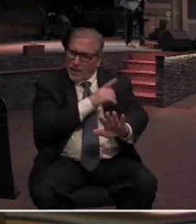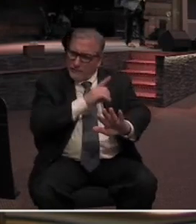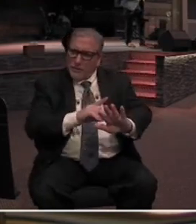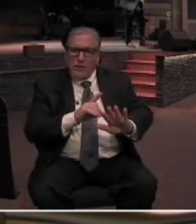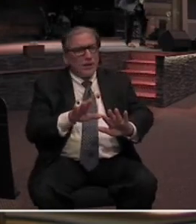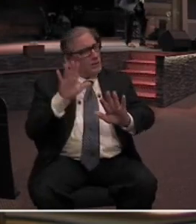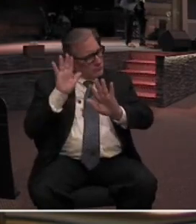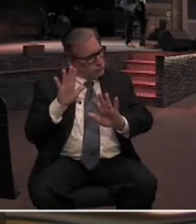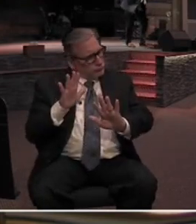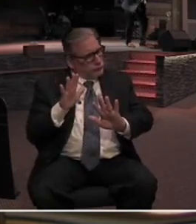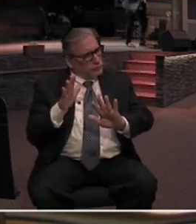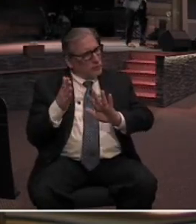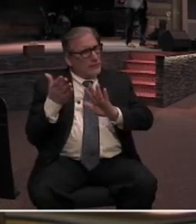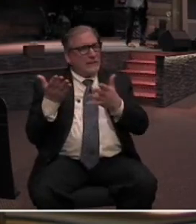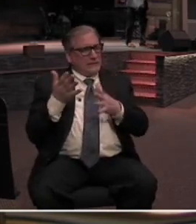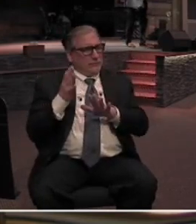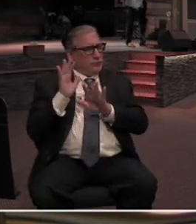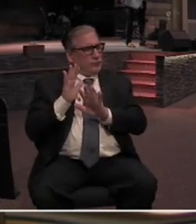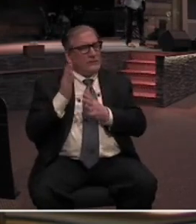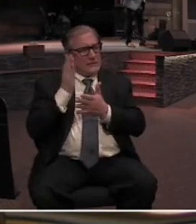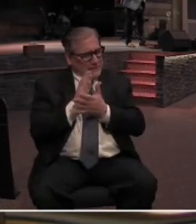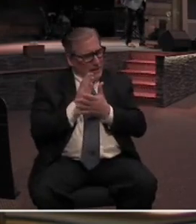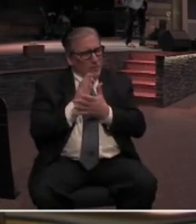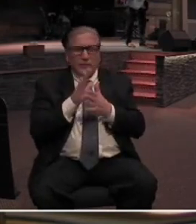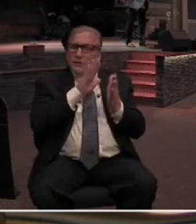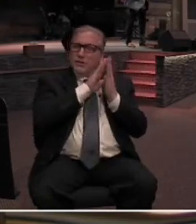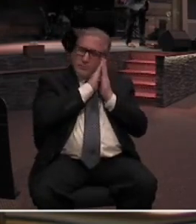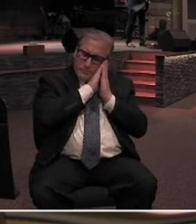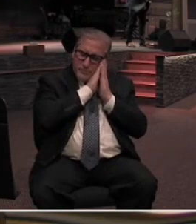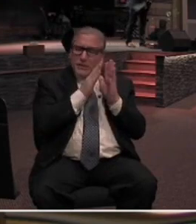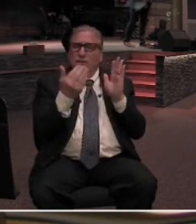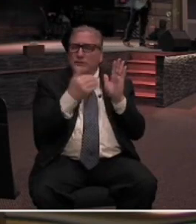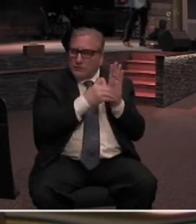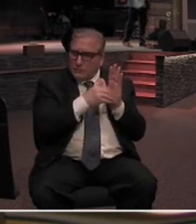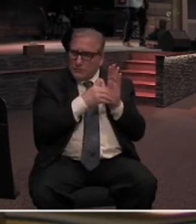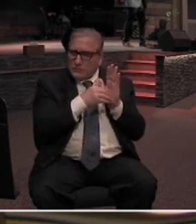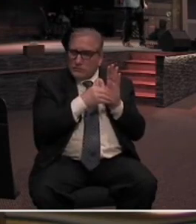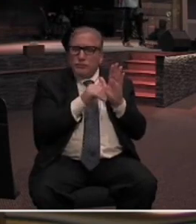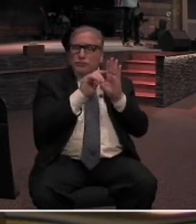break. Get back in bed, and maybe we'll try this later.